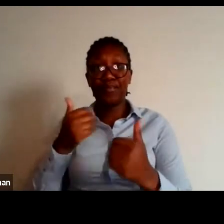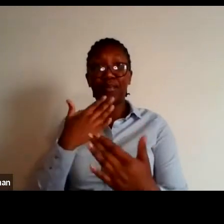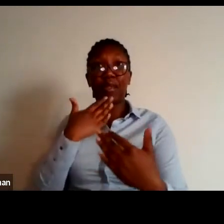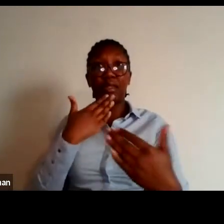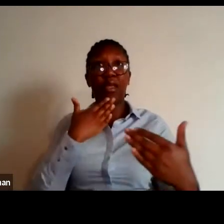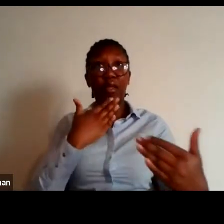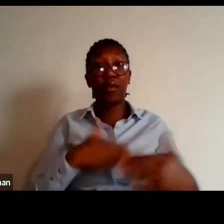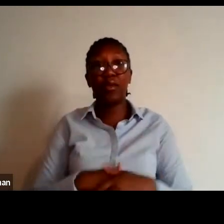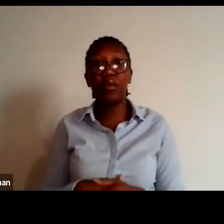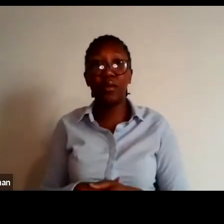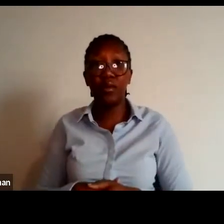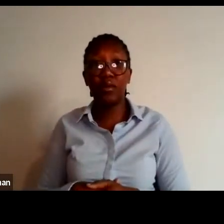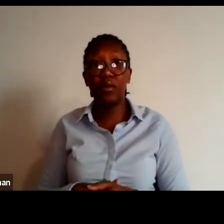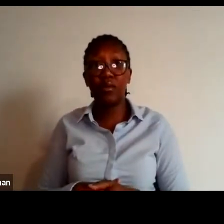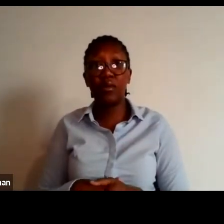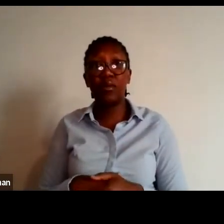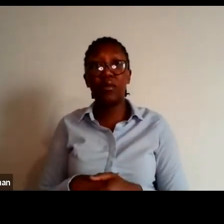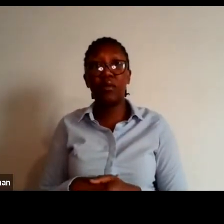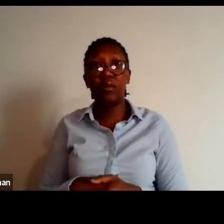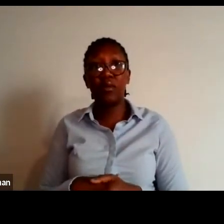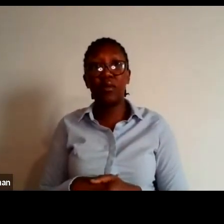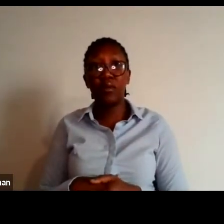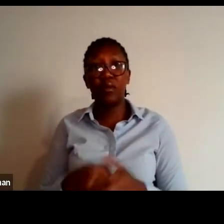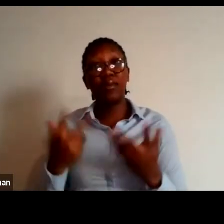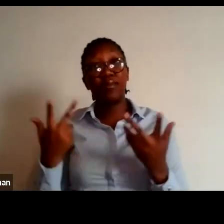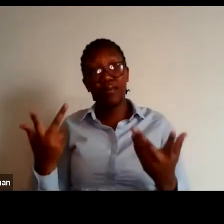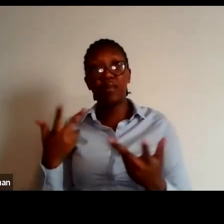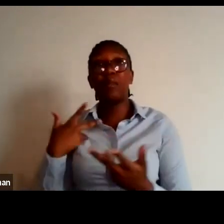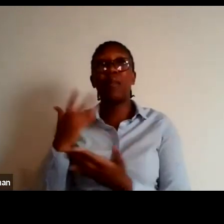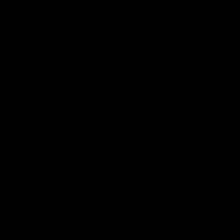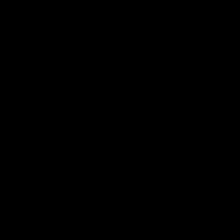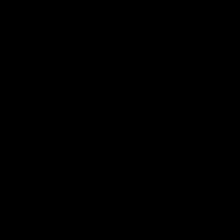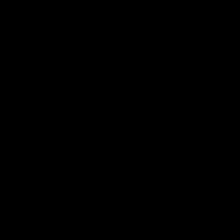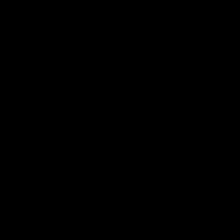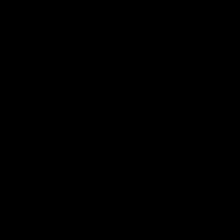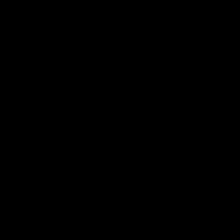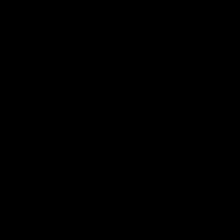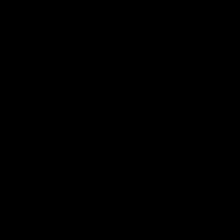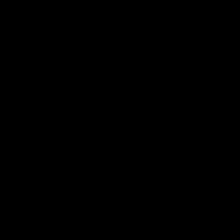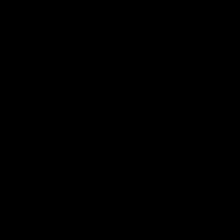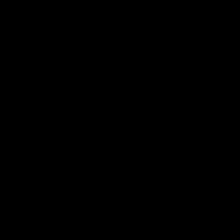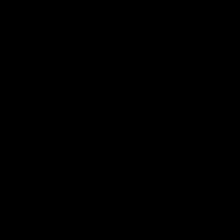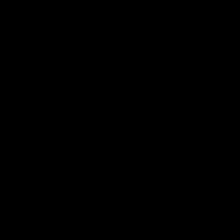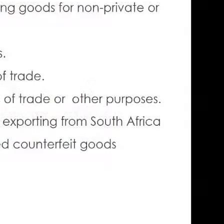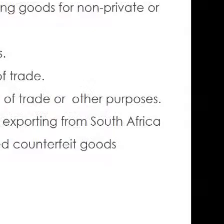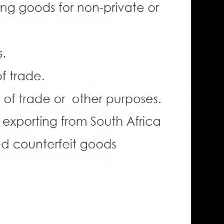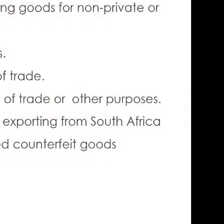Yes. I'm trying to, let me display the presentation.